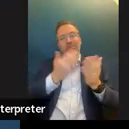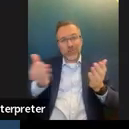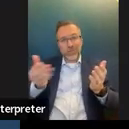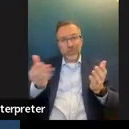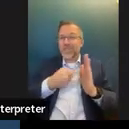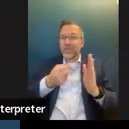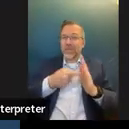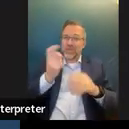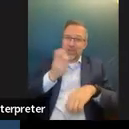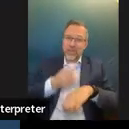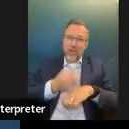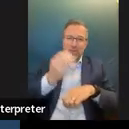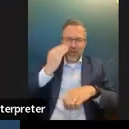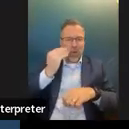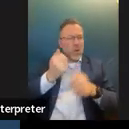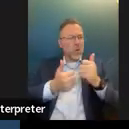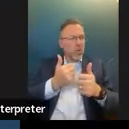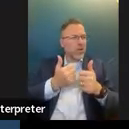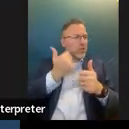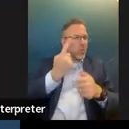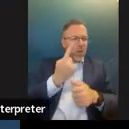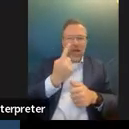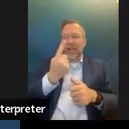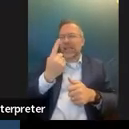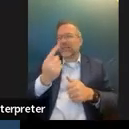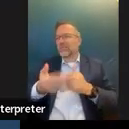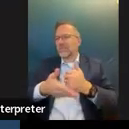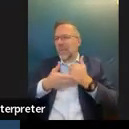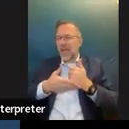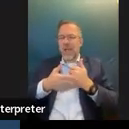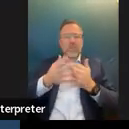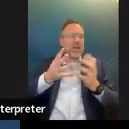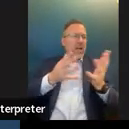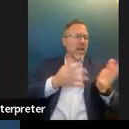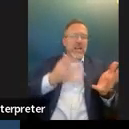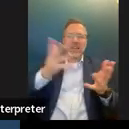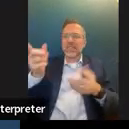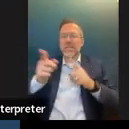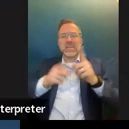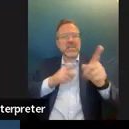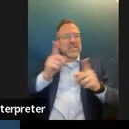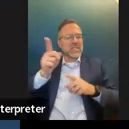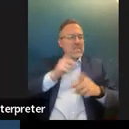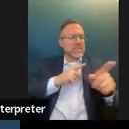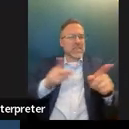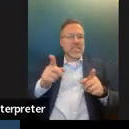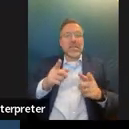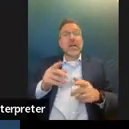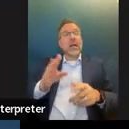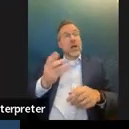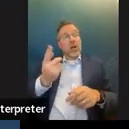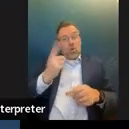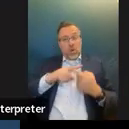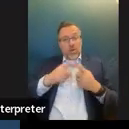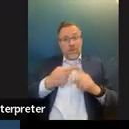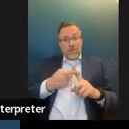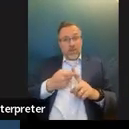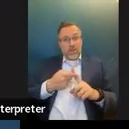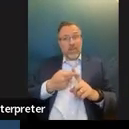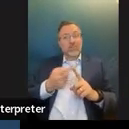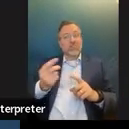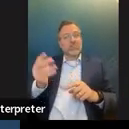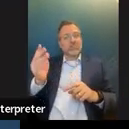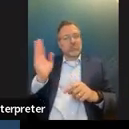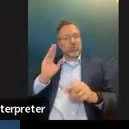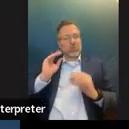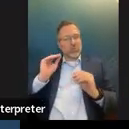to know exactly which resources might be best to grab first. I have a friend who I used to teach with who pulled me. I had